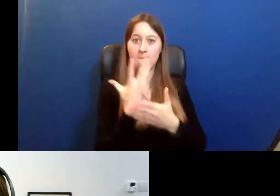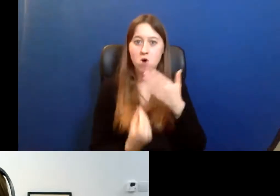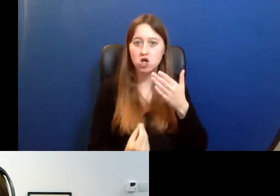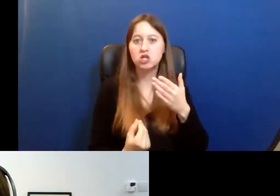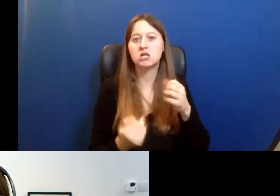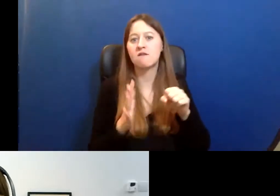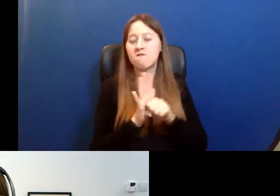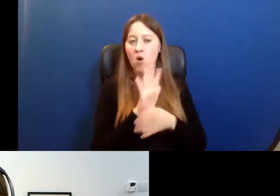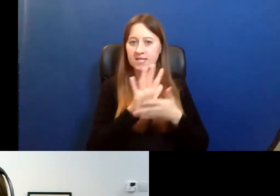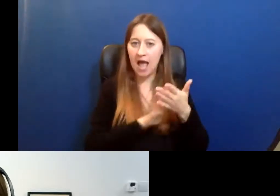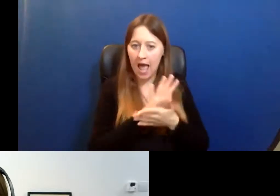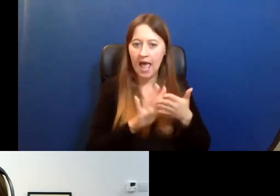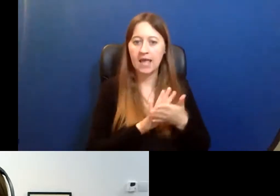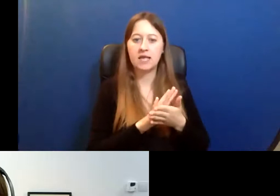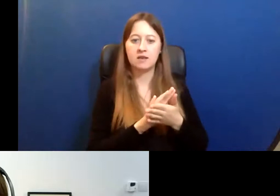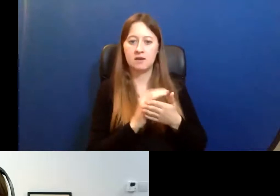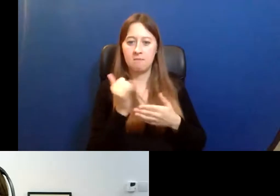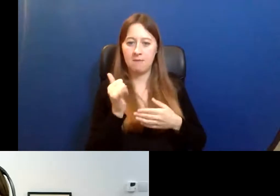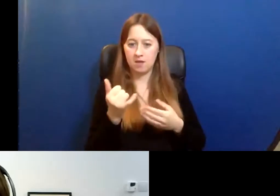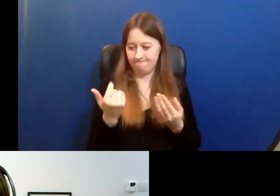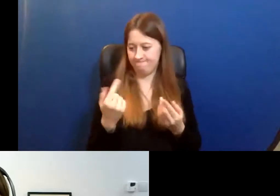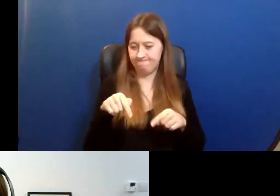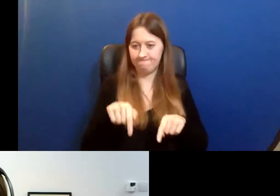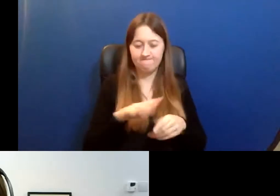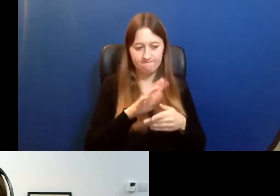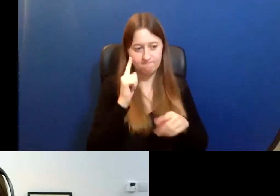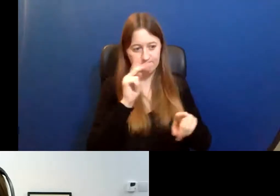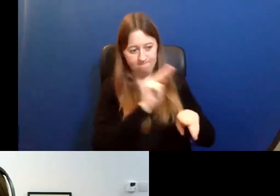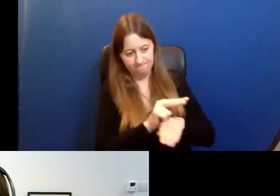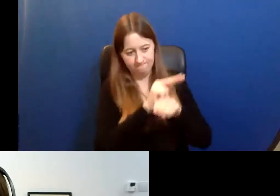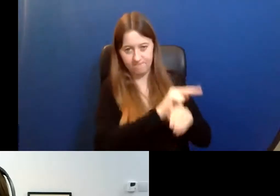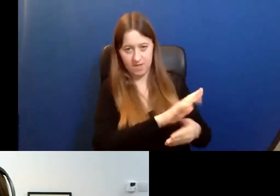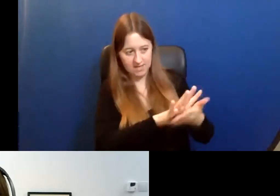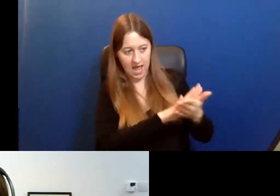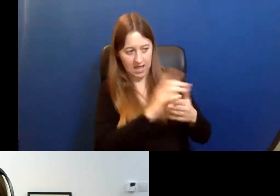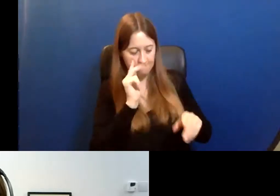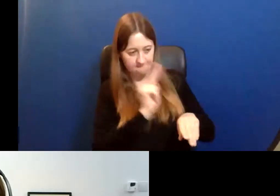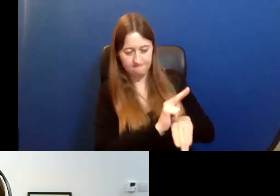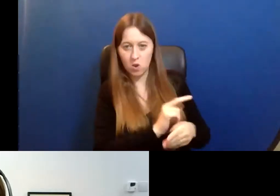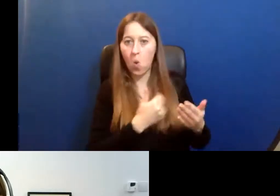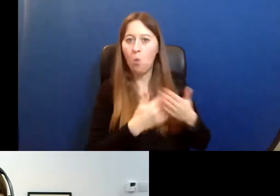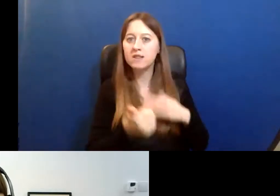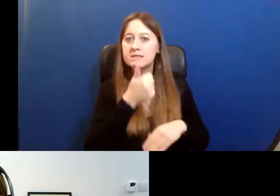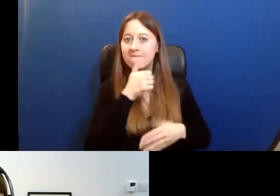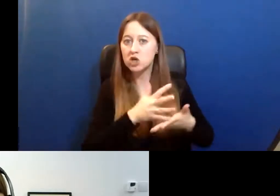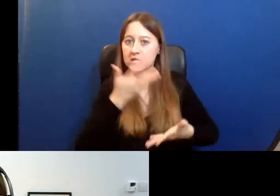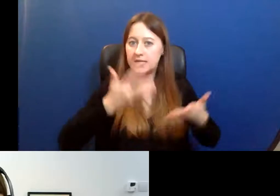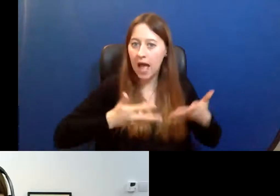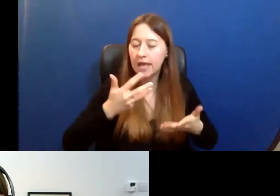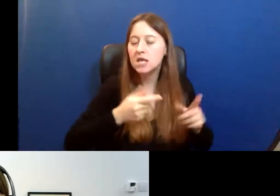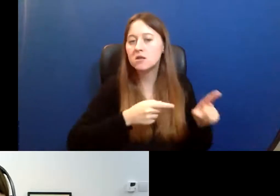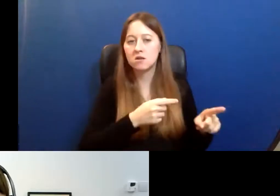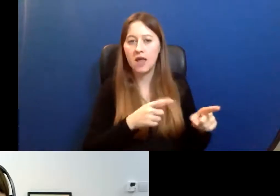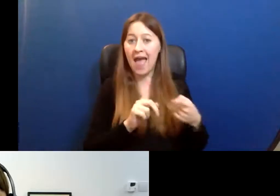signs coincides quite closely with first words. Sometimes there's a slight sign advantage. We see that in a range of